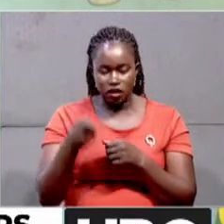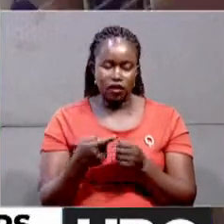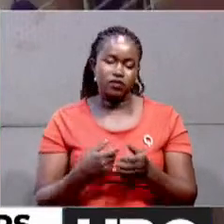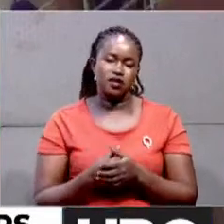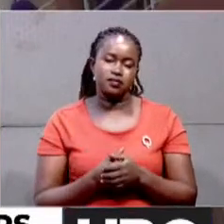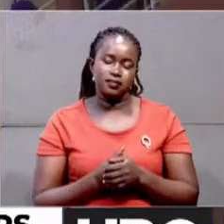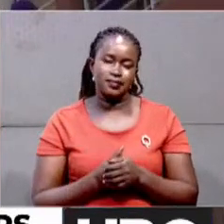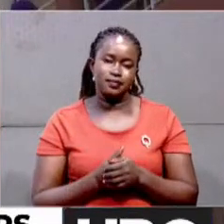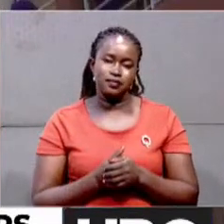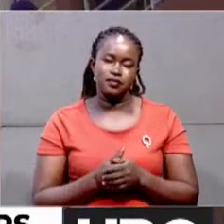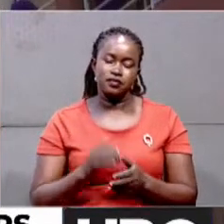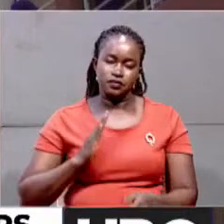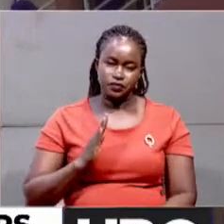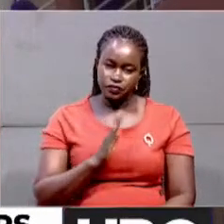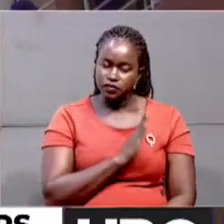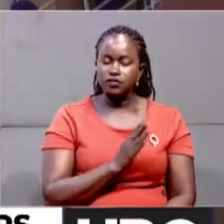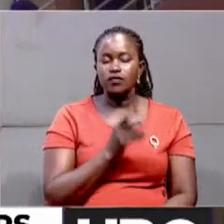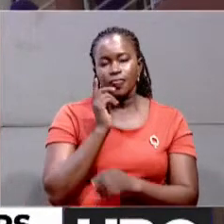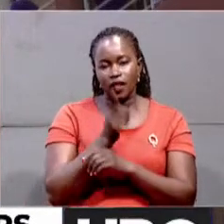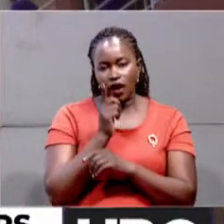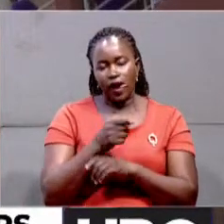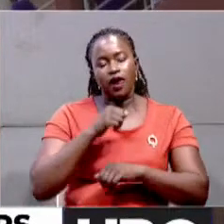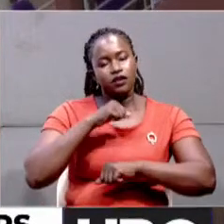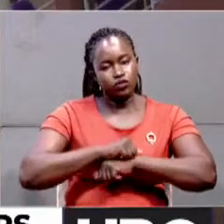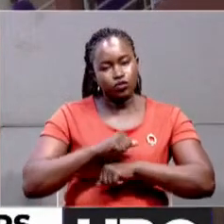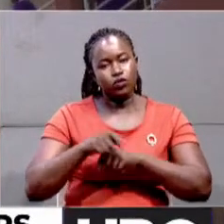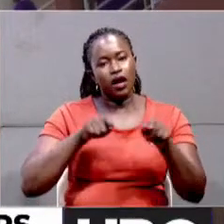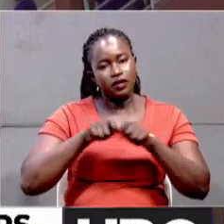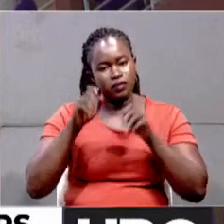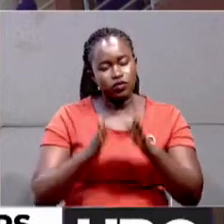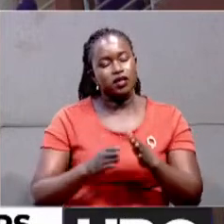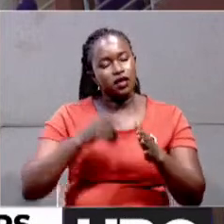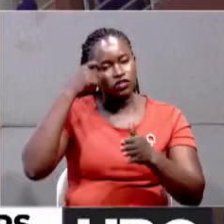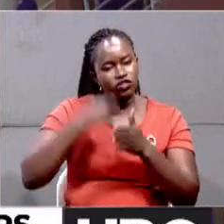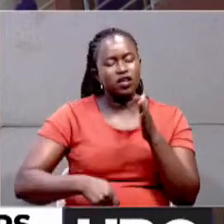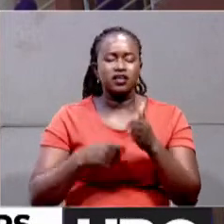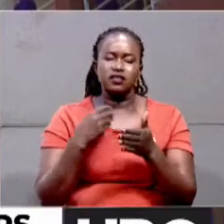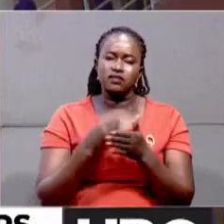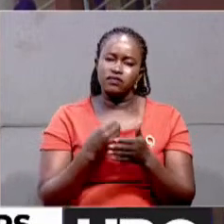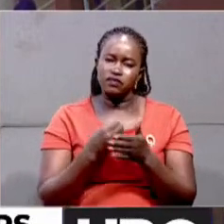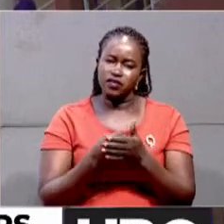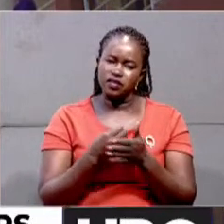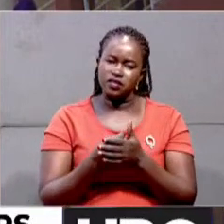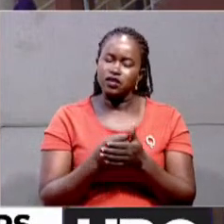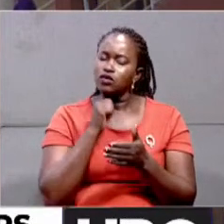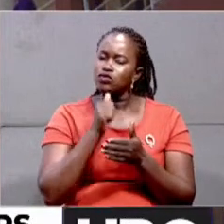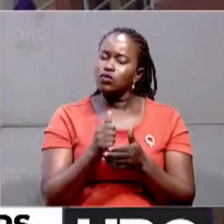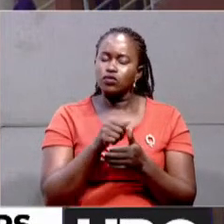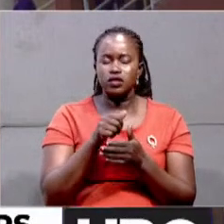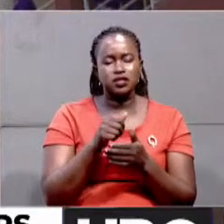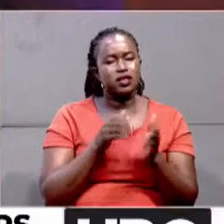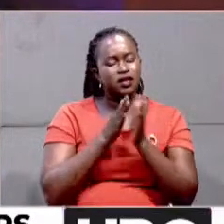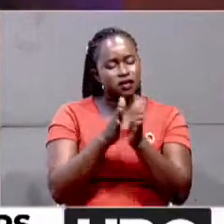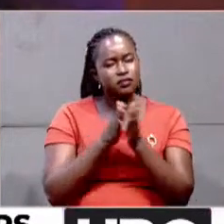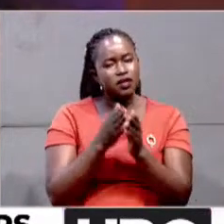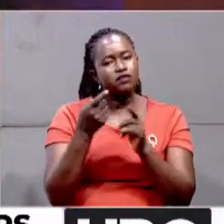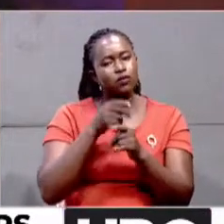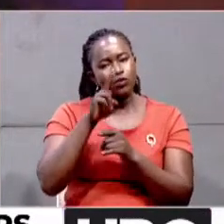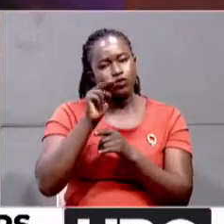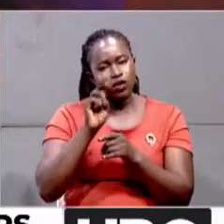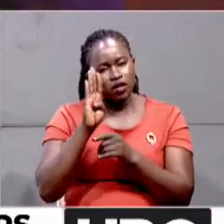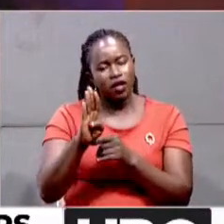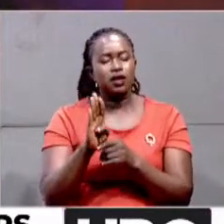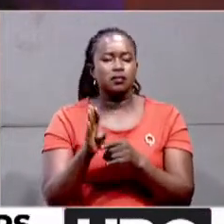372,000. The board has warned school administrators against charging fees not prescribed by UNEB and misappropriation